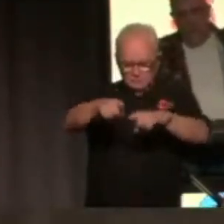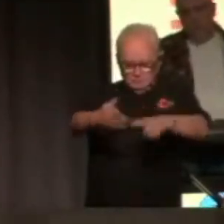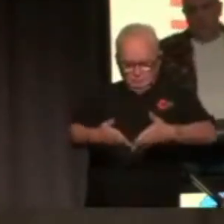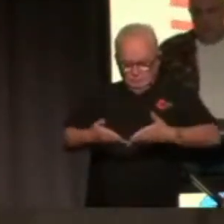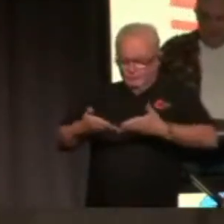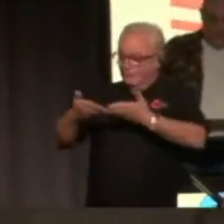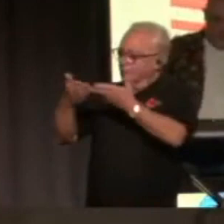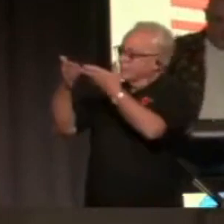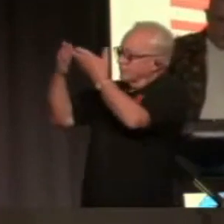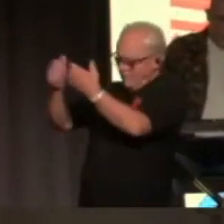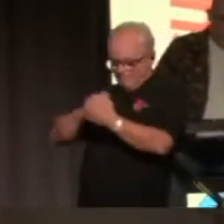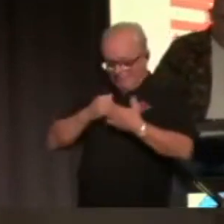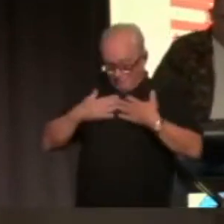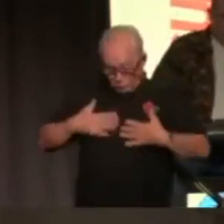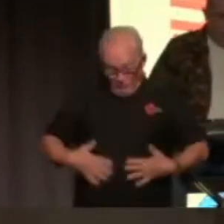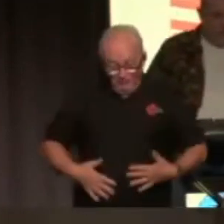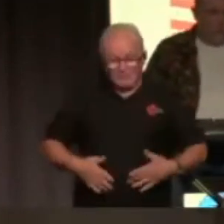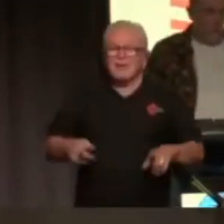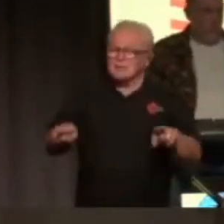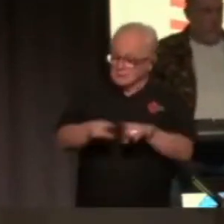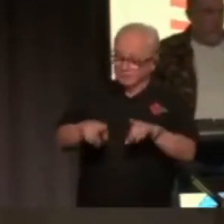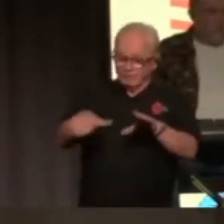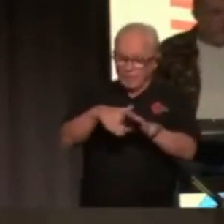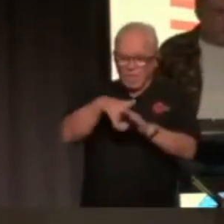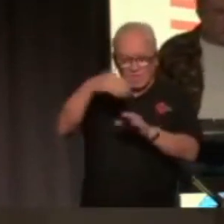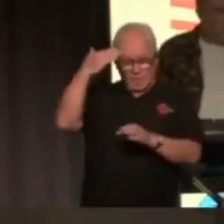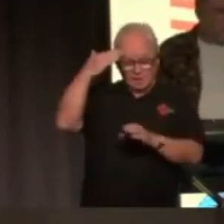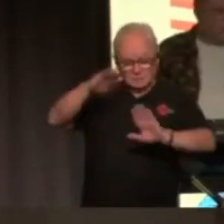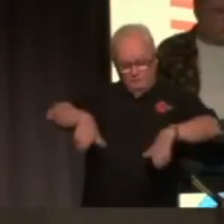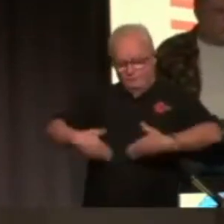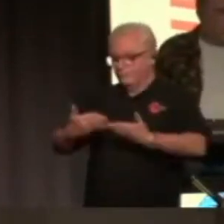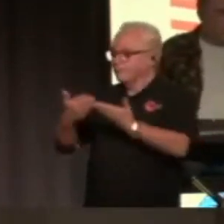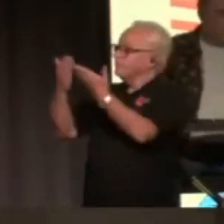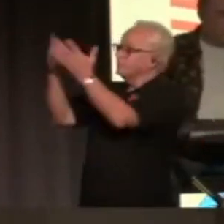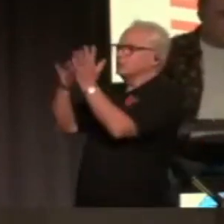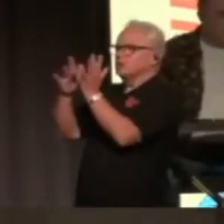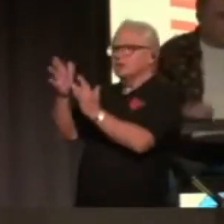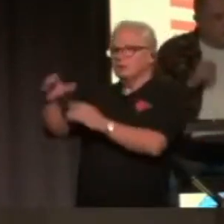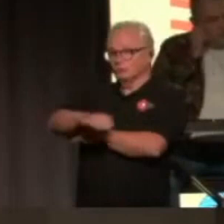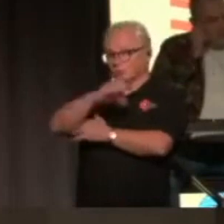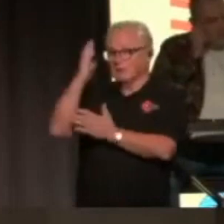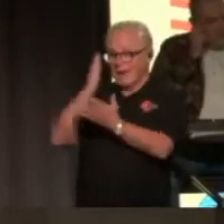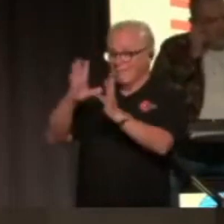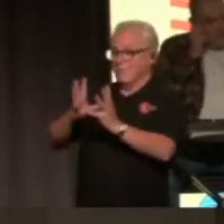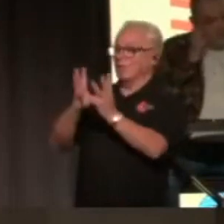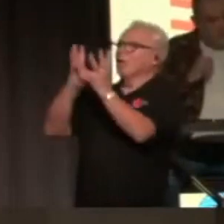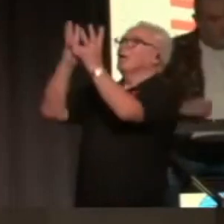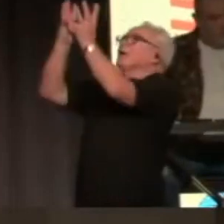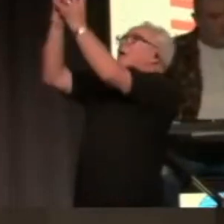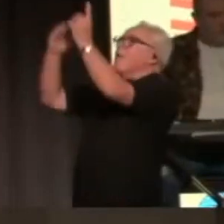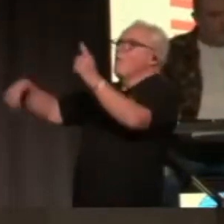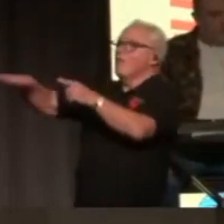of your body, which is the head, to Jesus Christ, who is the King over